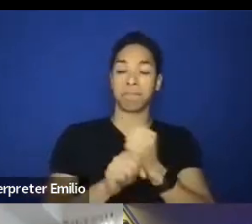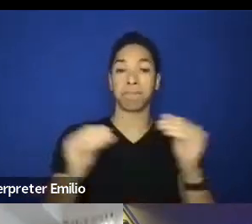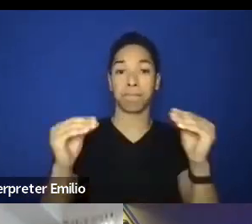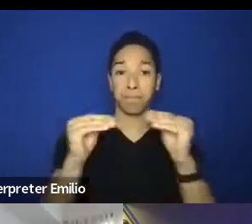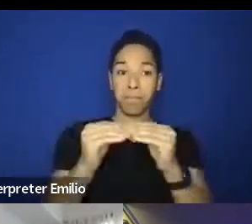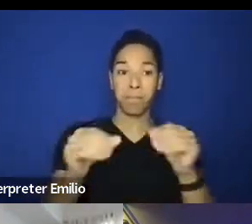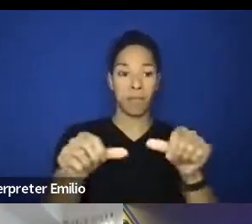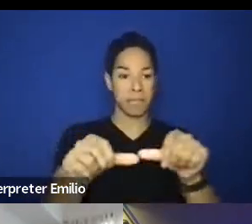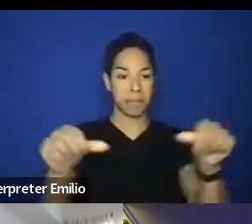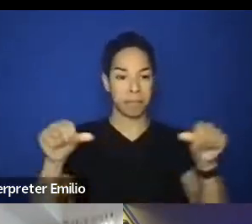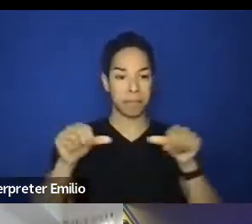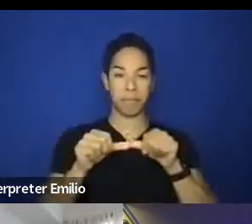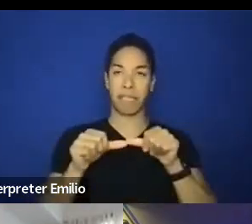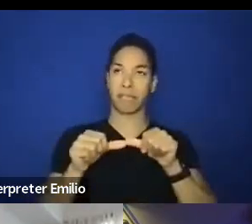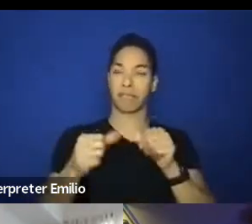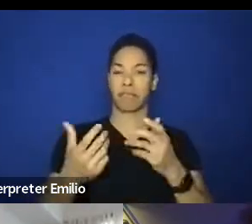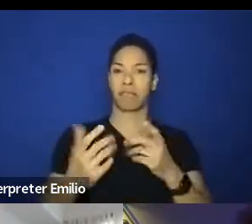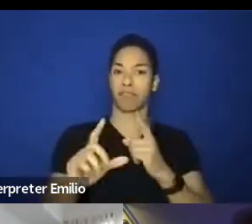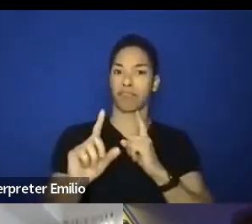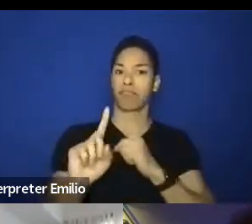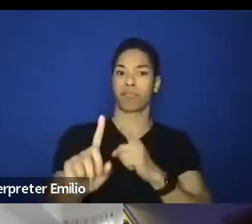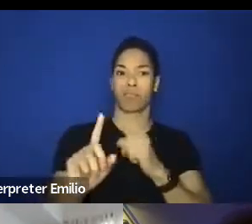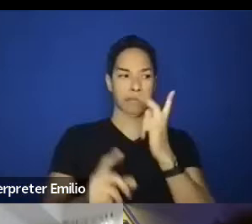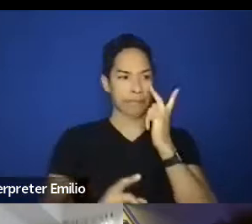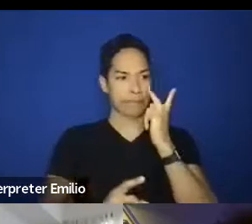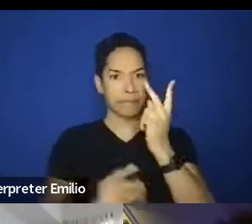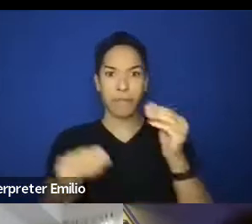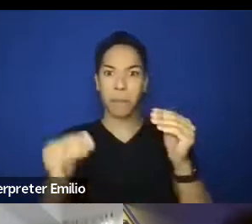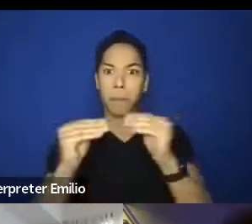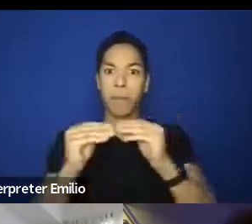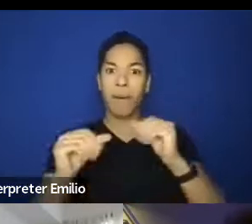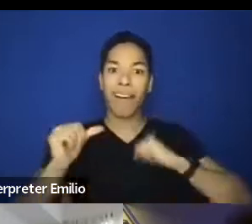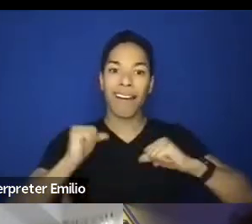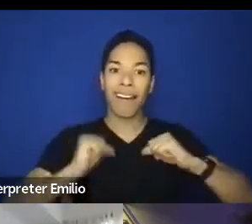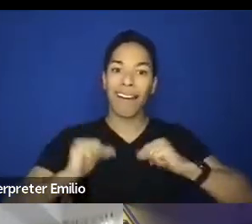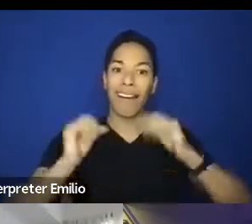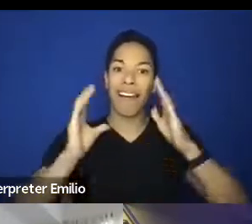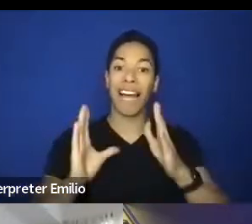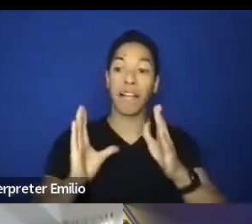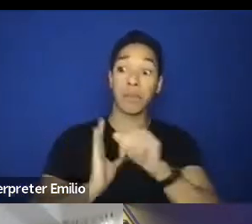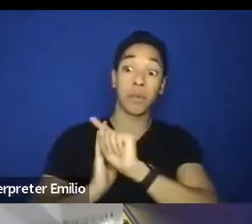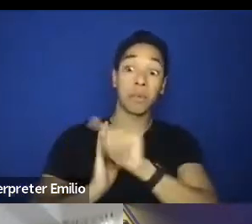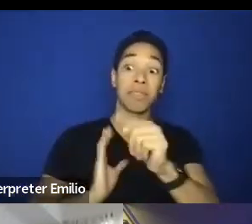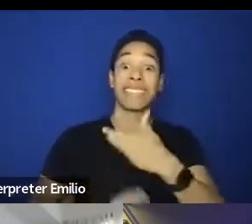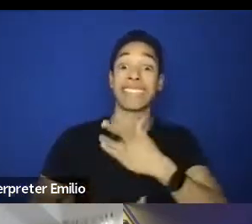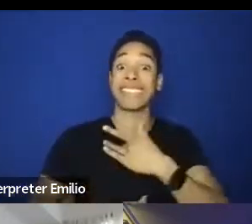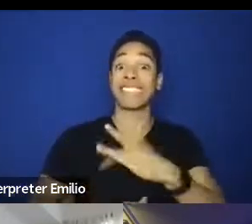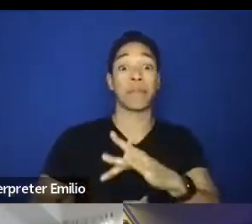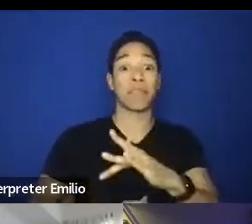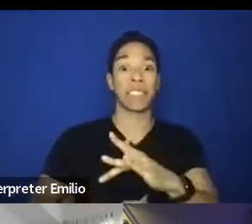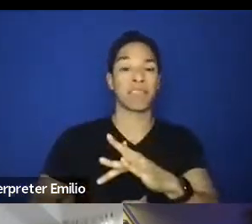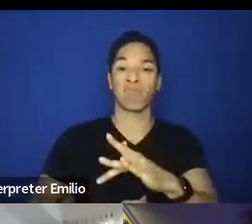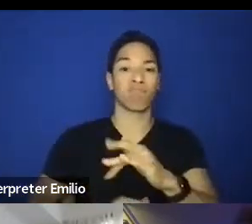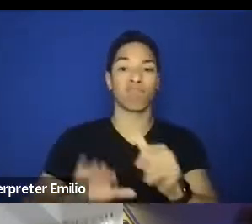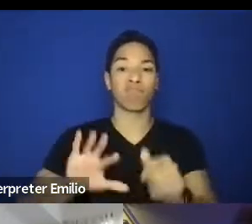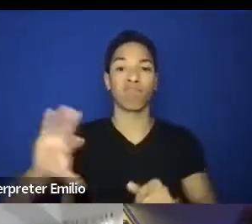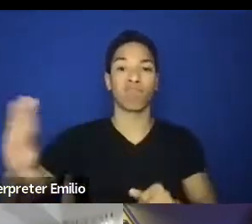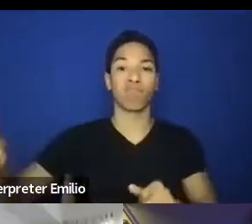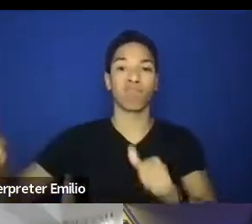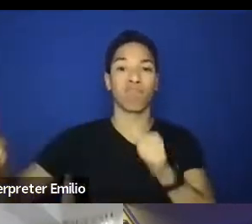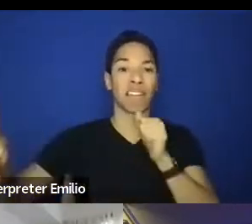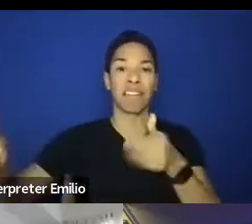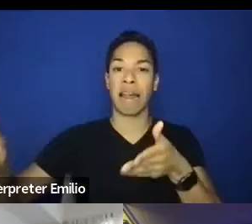to see more actors that usually are not allowed in the room. Most of the